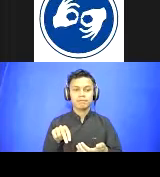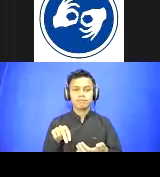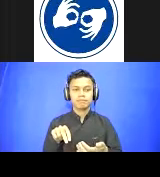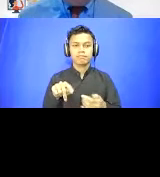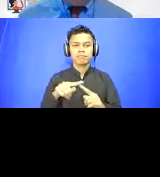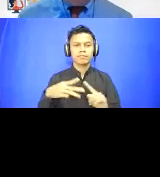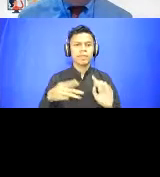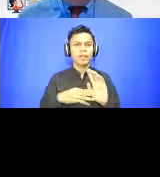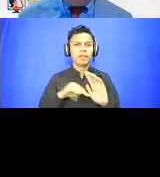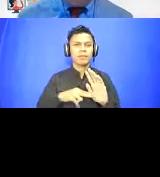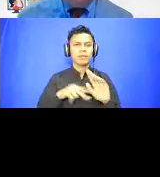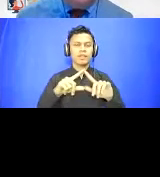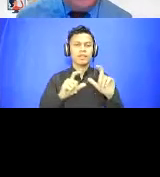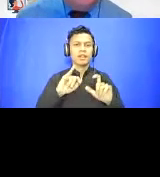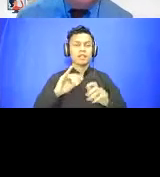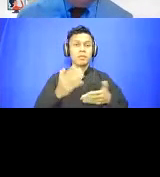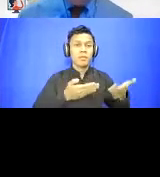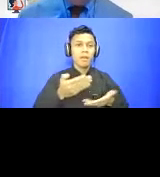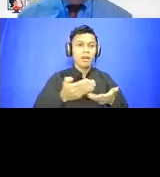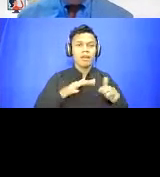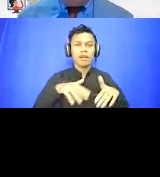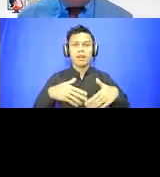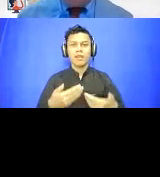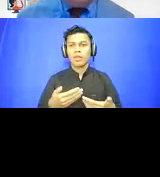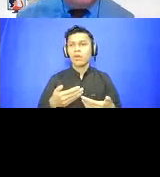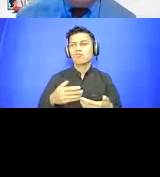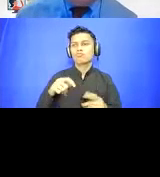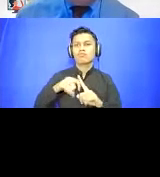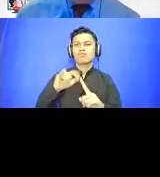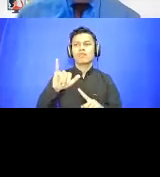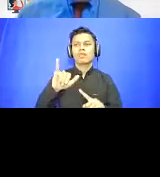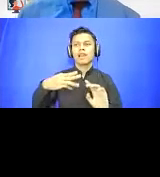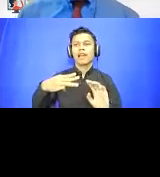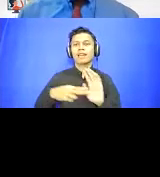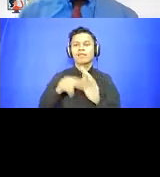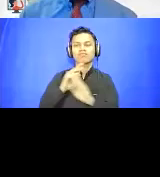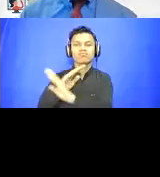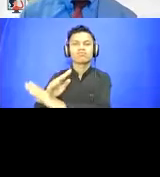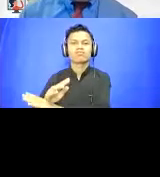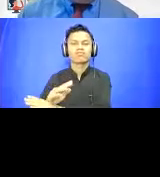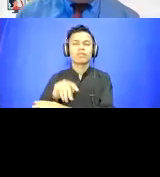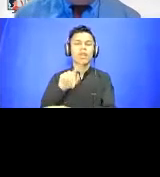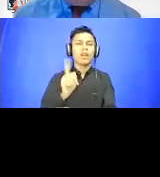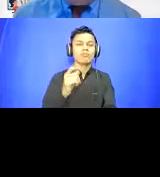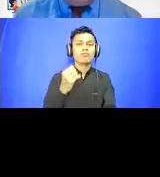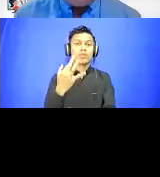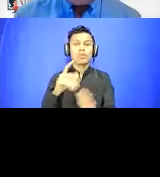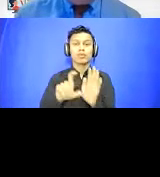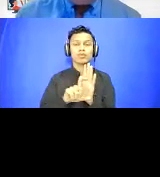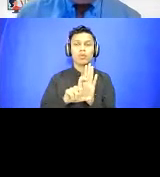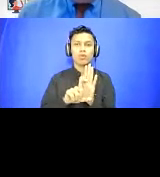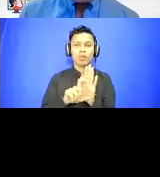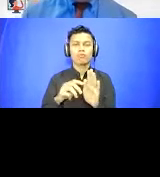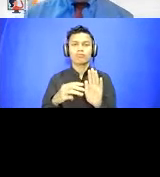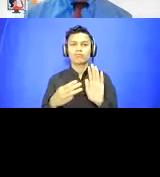abandonment. Here are some examples of ethical challenges with which I have been dealing now for